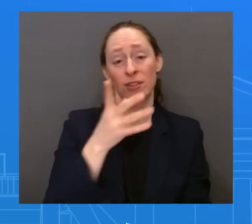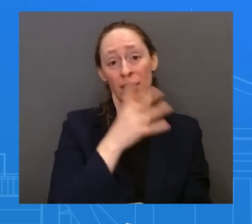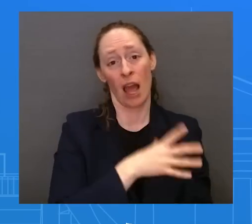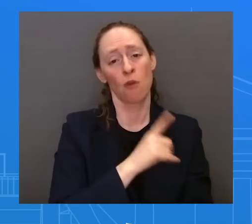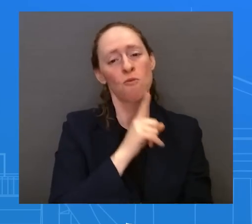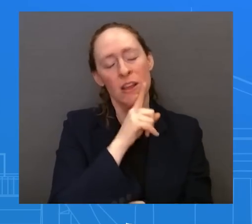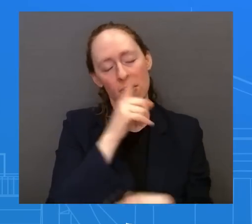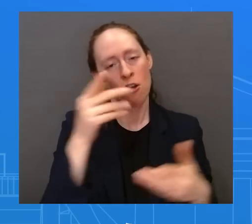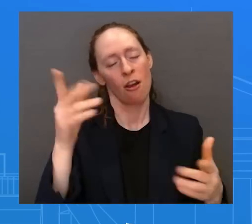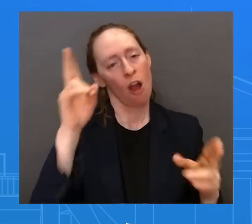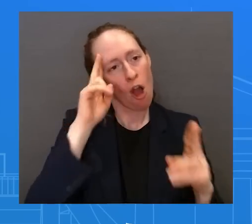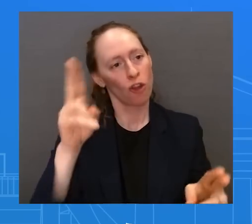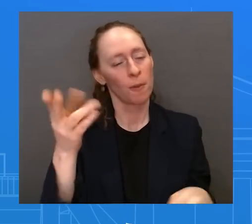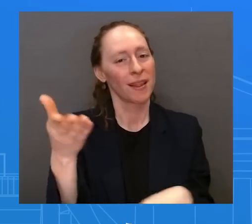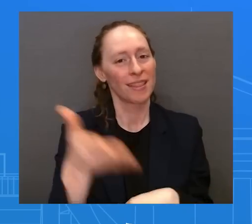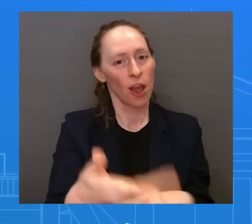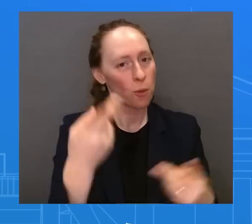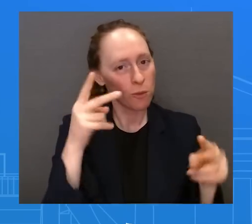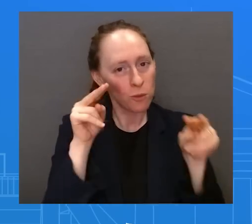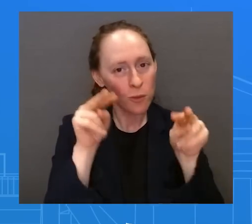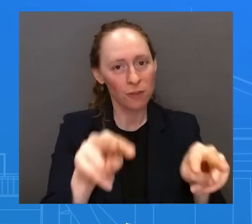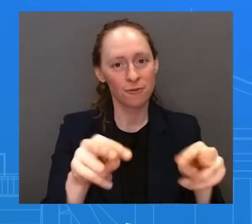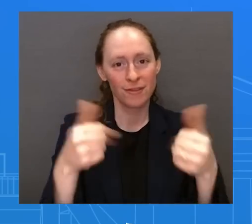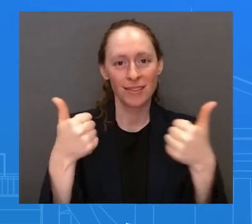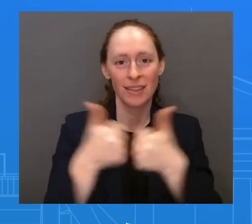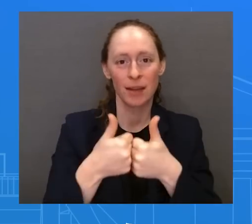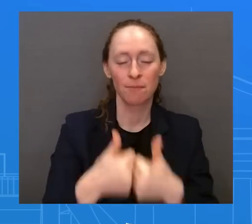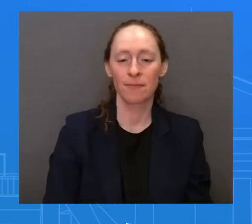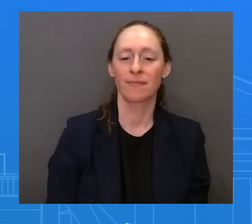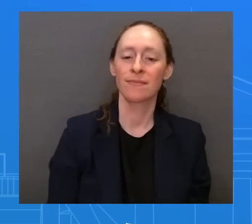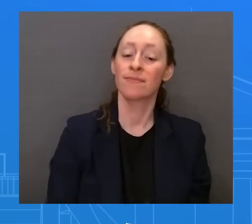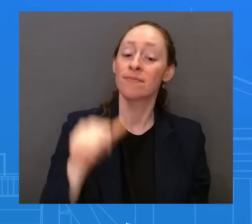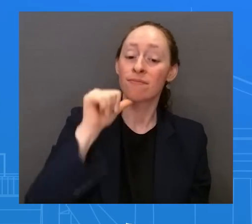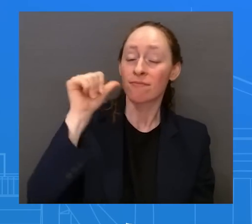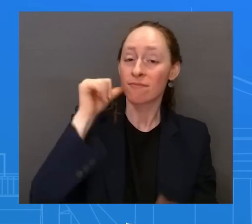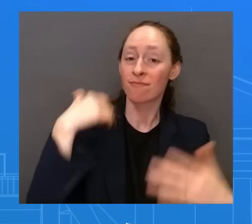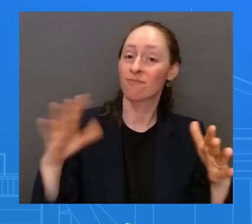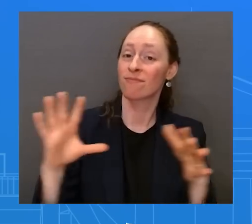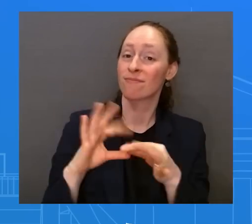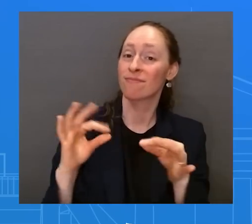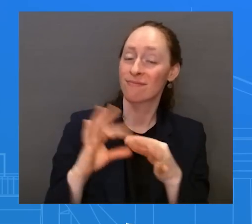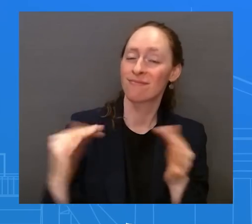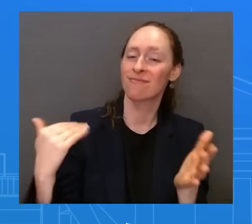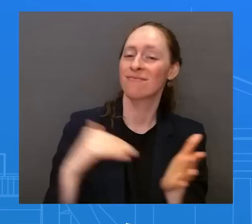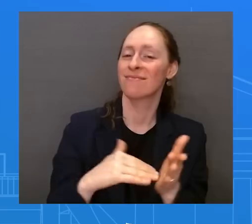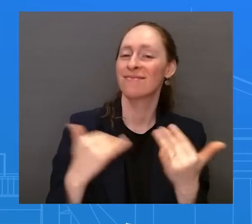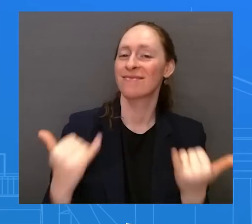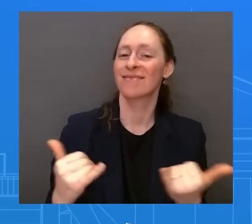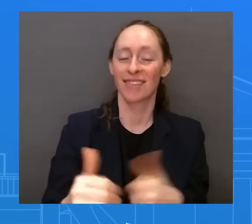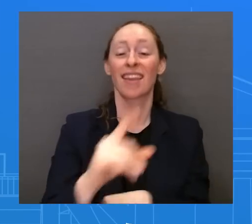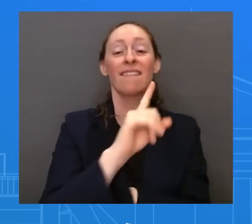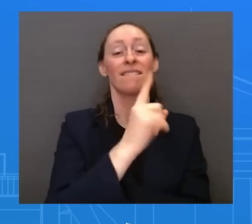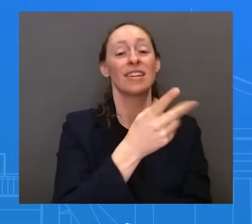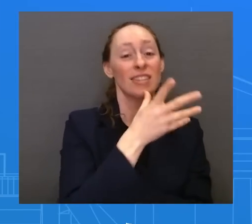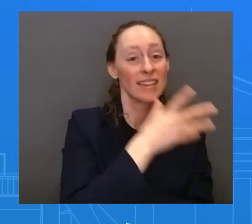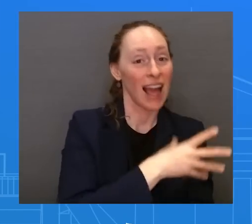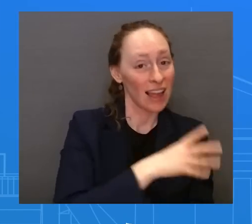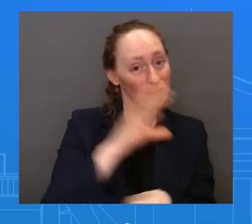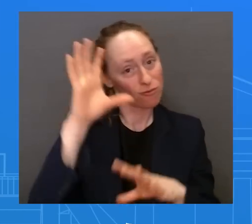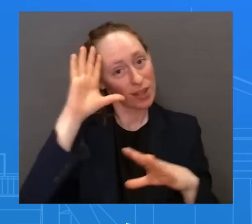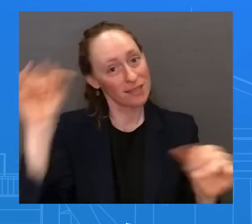will say as I've said yesterday and I'll say again she and the president are truly looking forward to welcoming